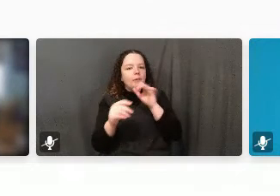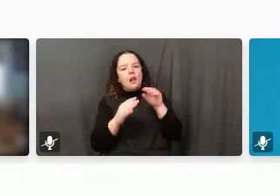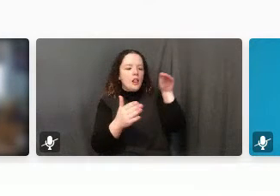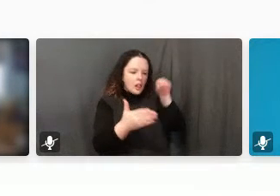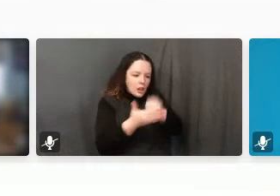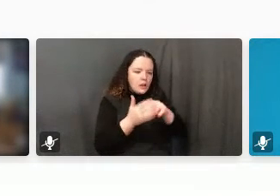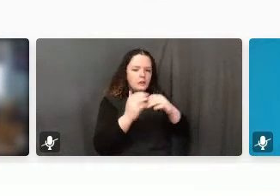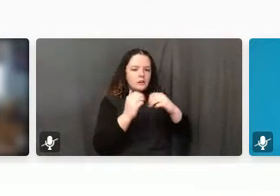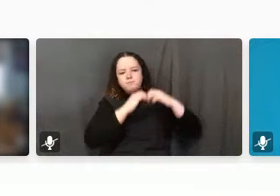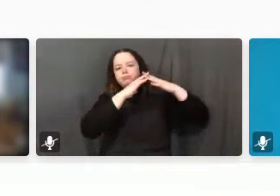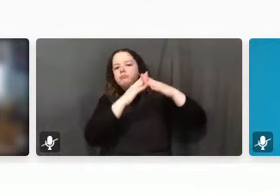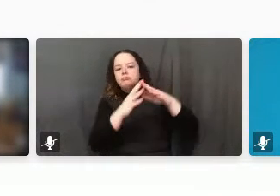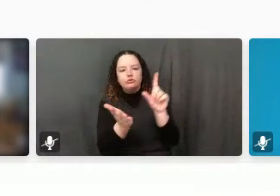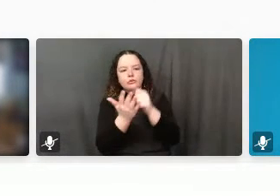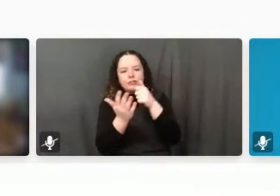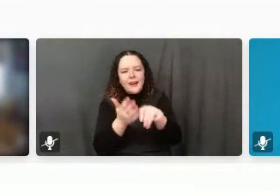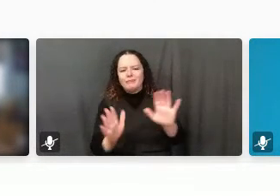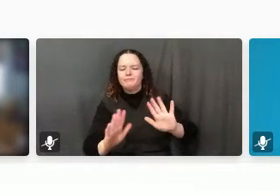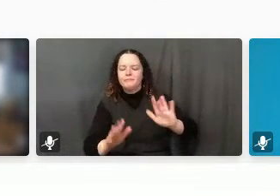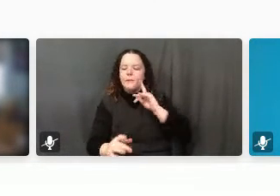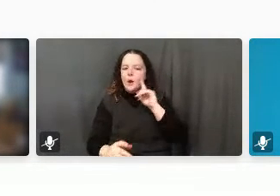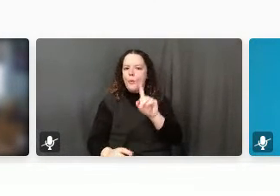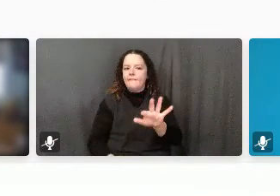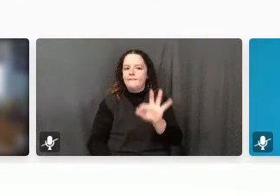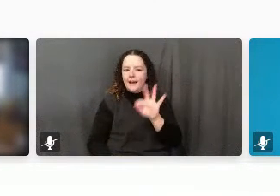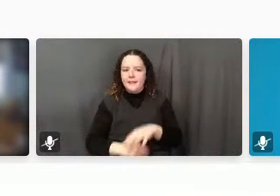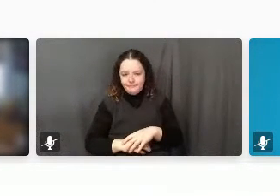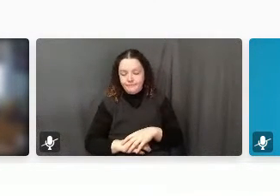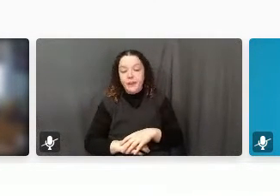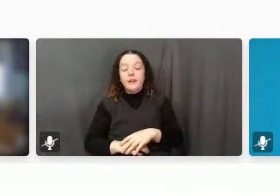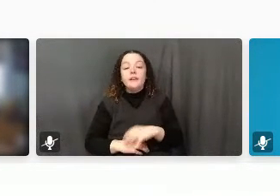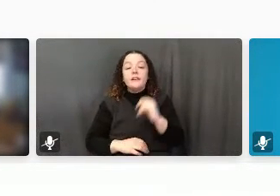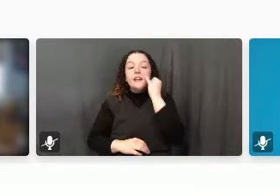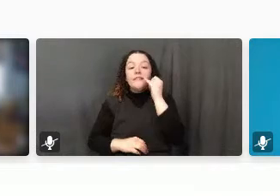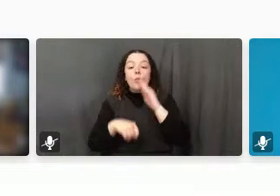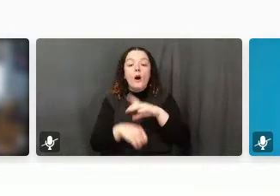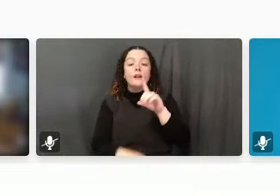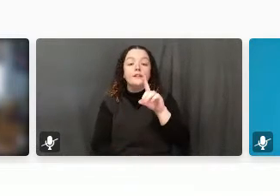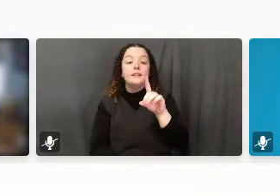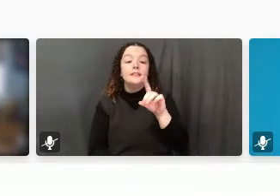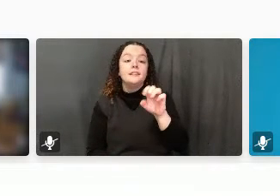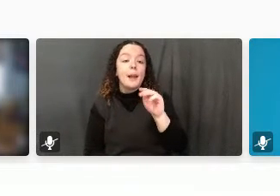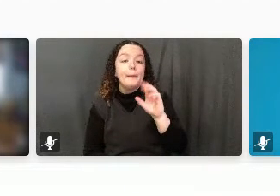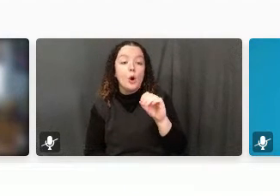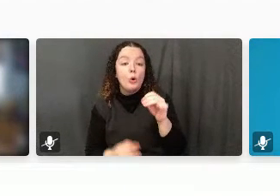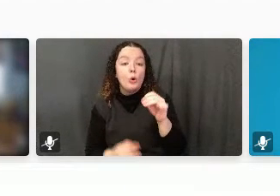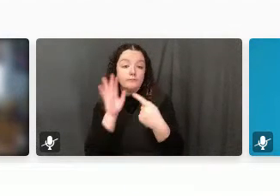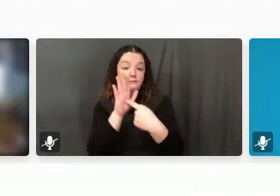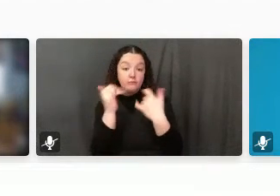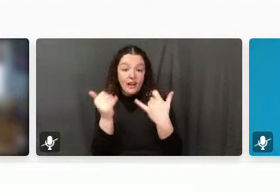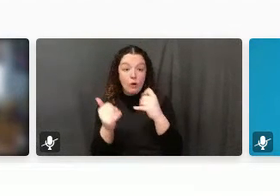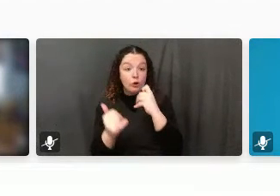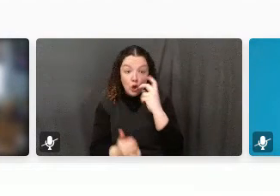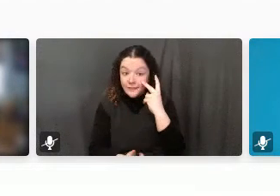us, but just where to find some of this information in Nutshell. And if you're on the demo right now and you are a Nutshell customer and you don't see this